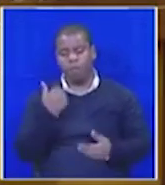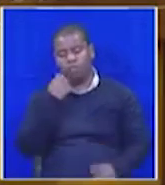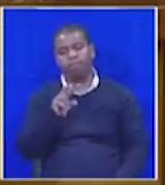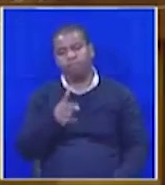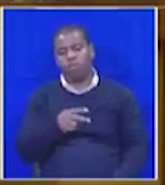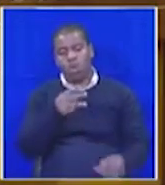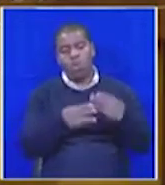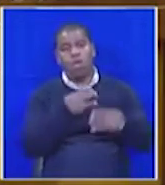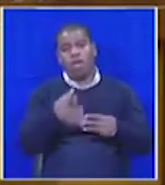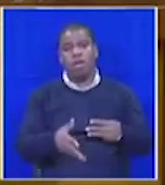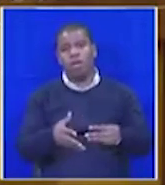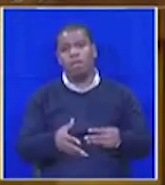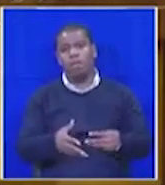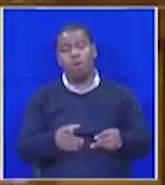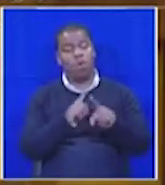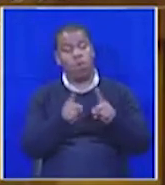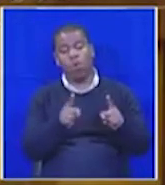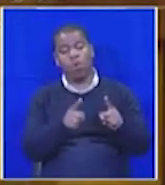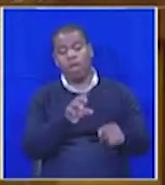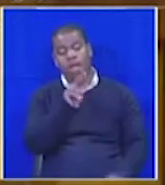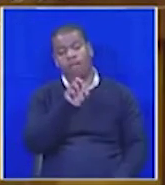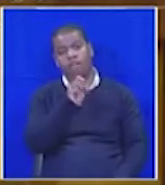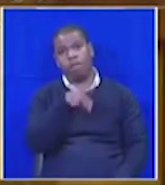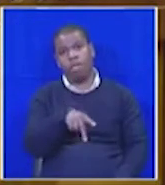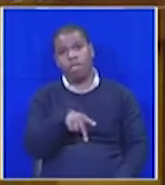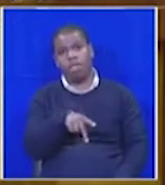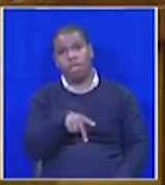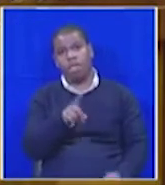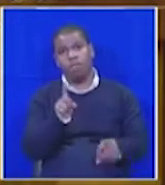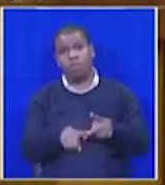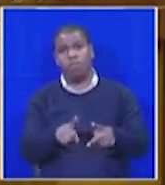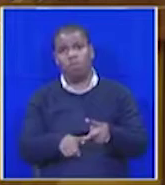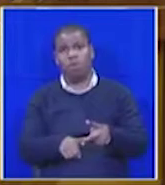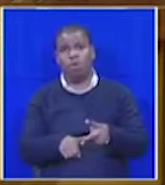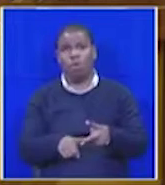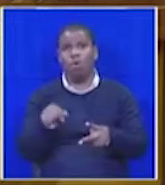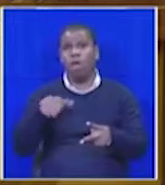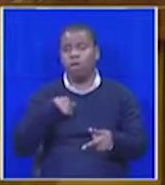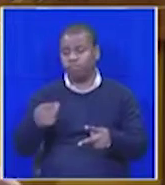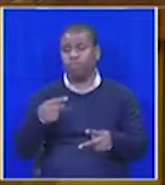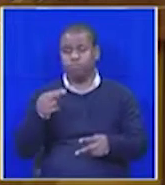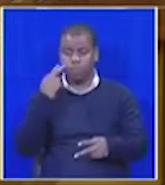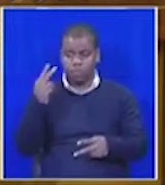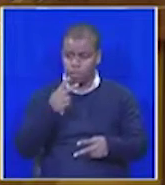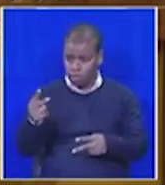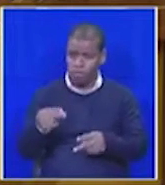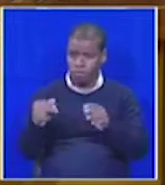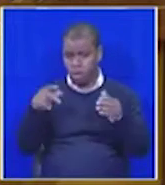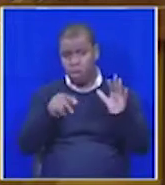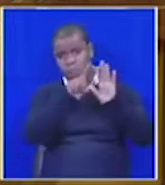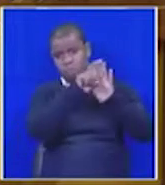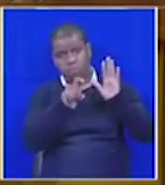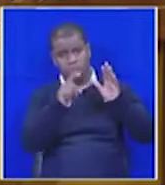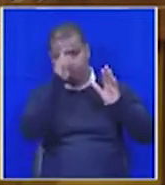Workers are not going to vote for the NFP or the ANC because of this, you see. This is how you treat them. According to the